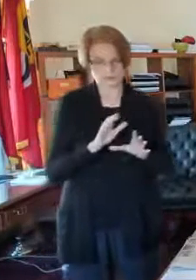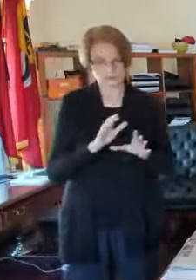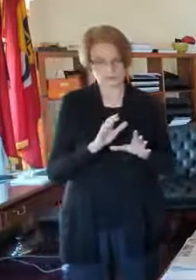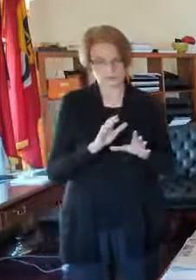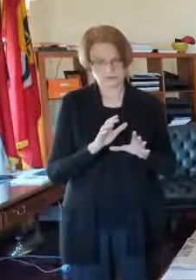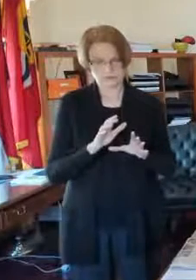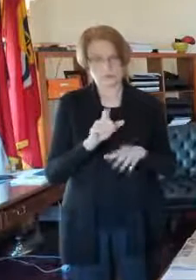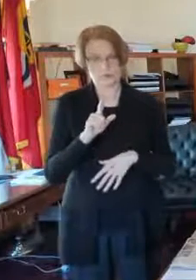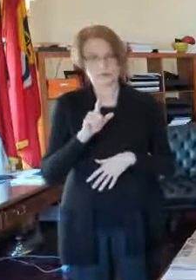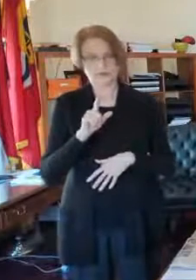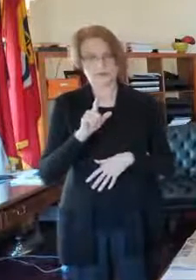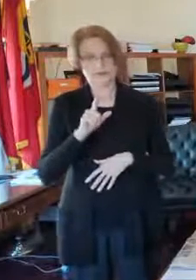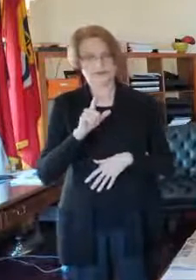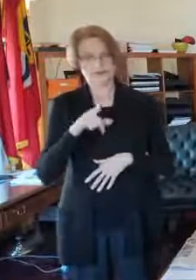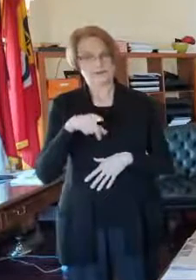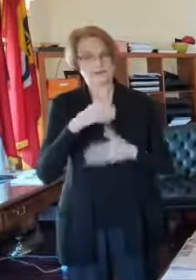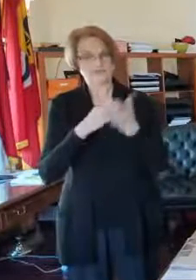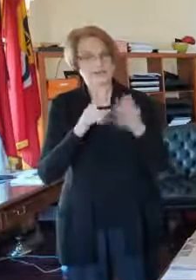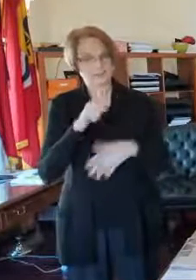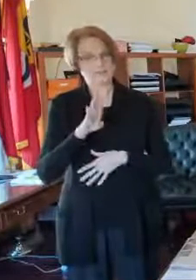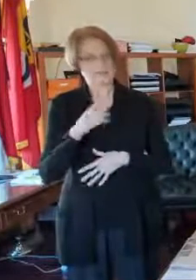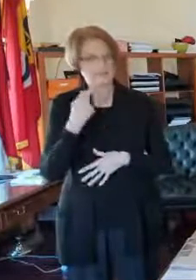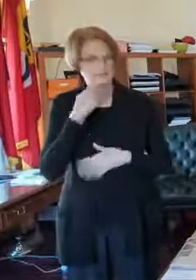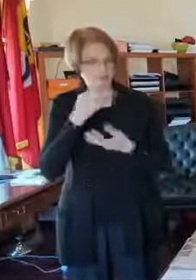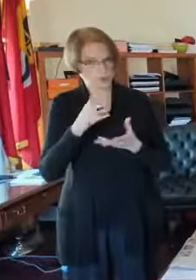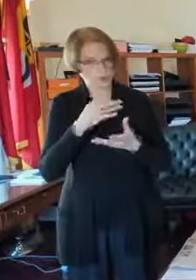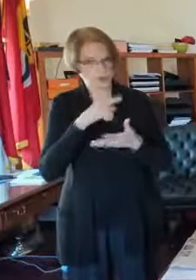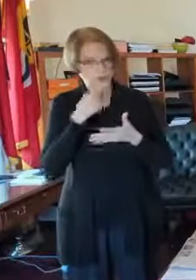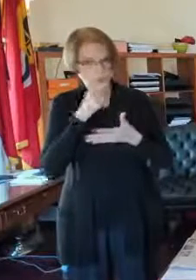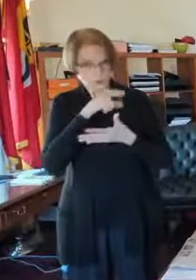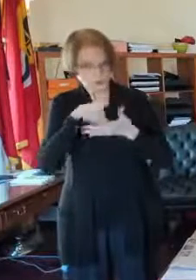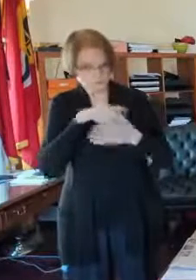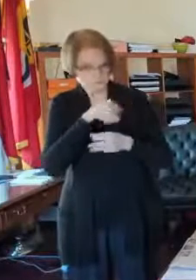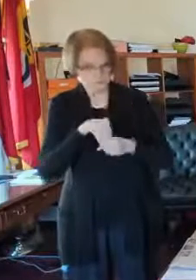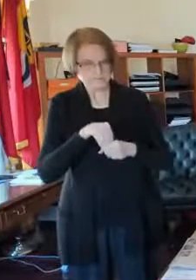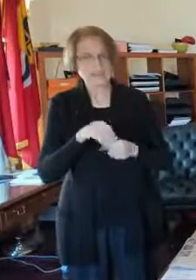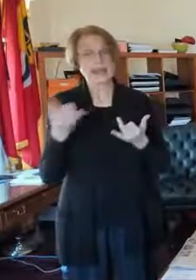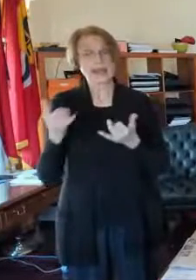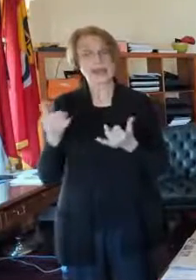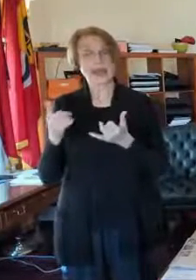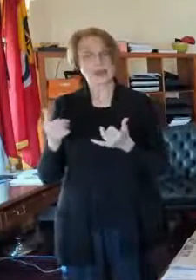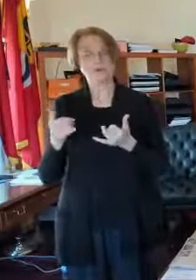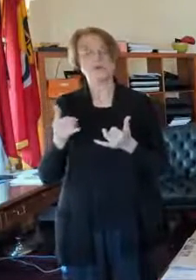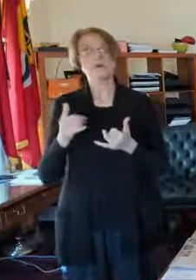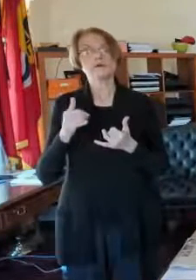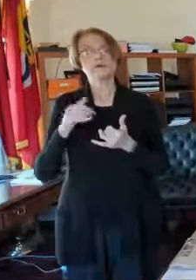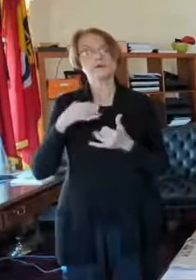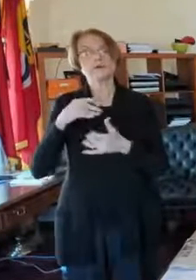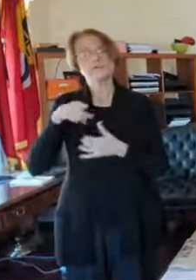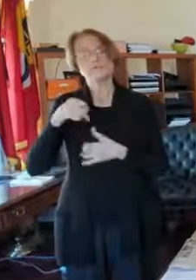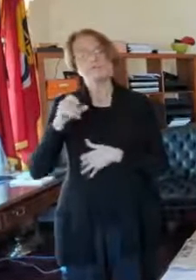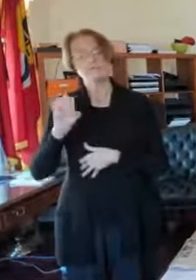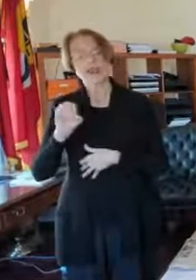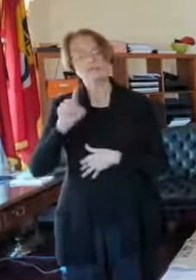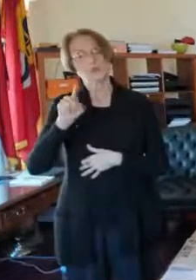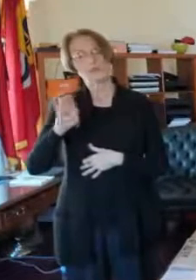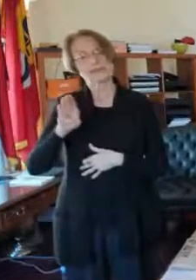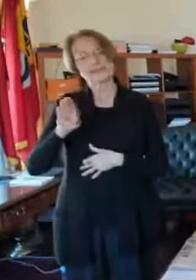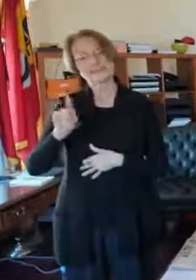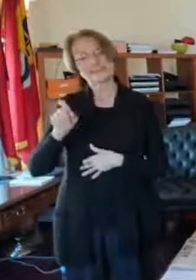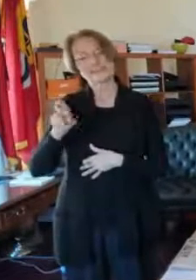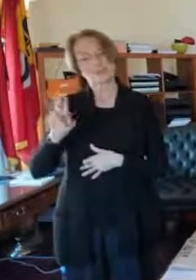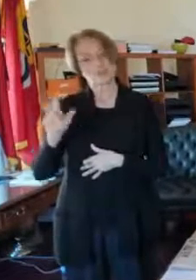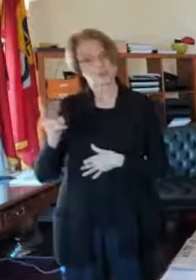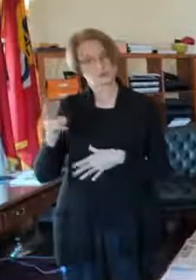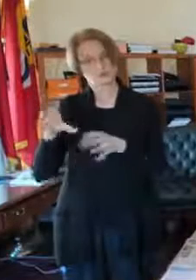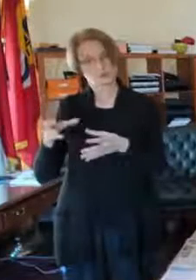phase 1B, and the other people that are allowed now is phase 1B tier 2. Who's that?